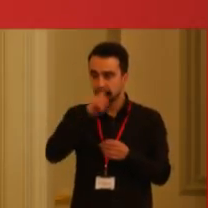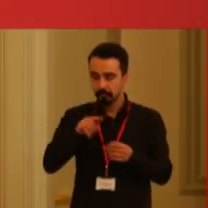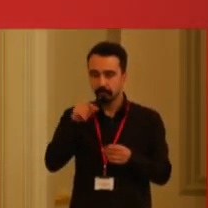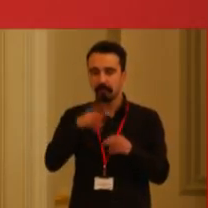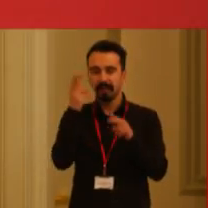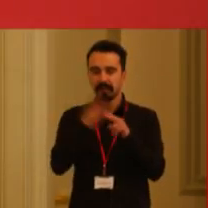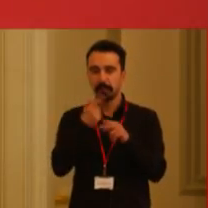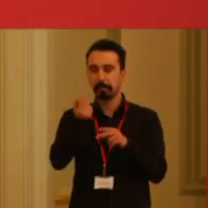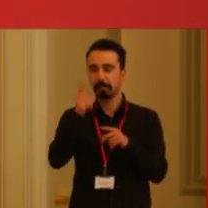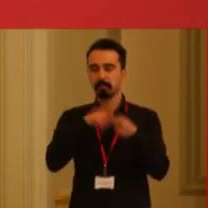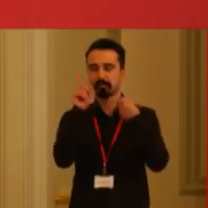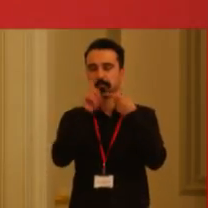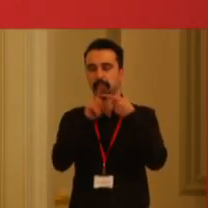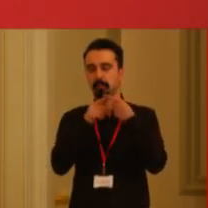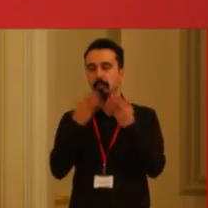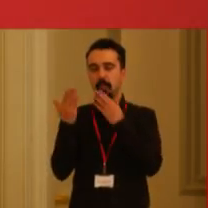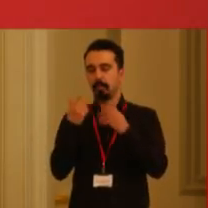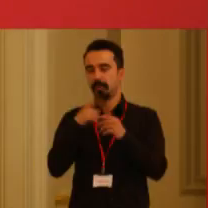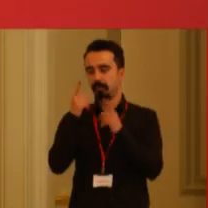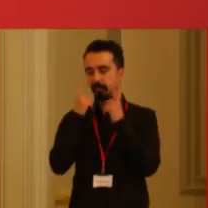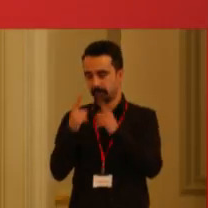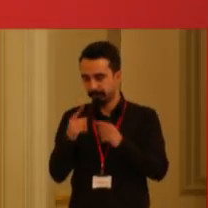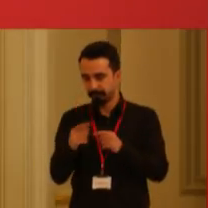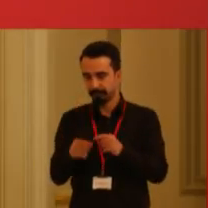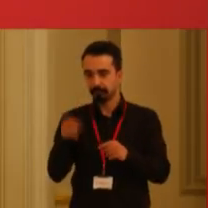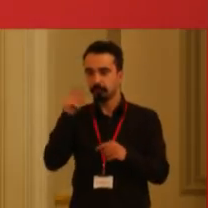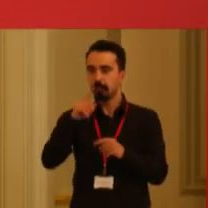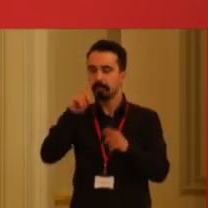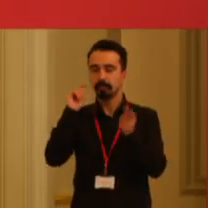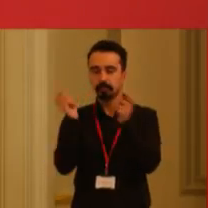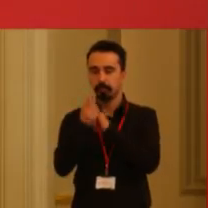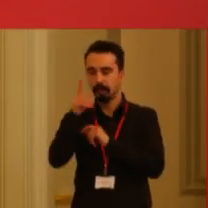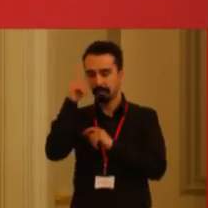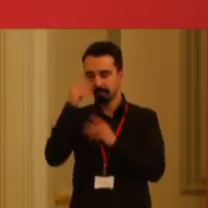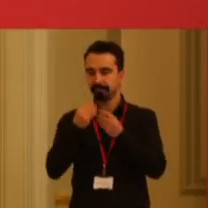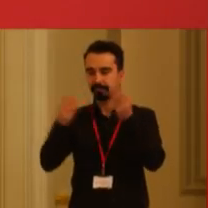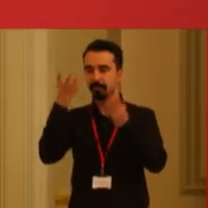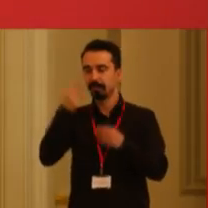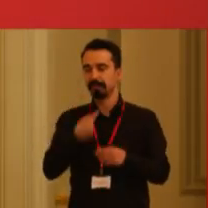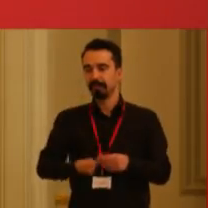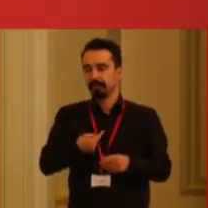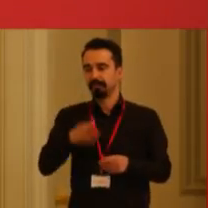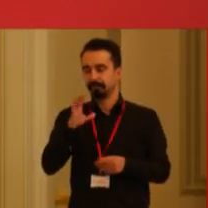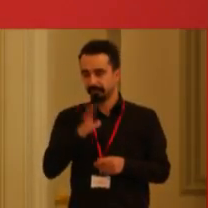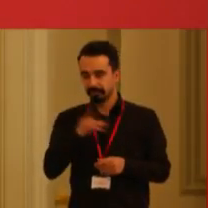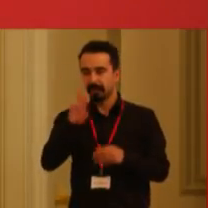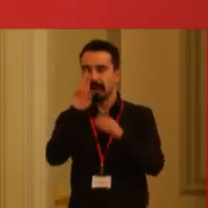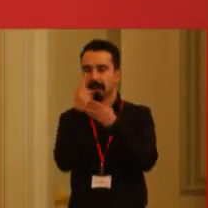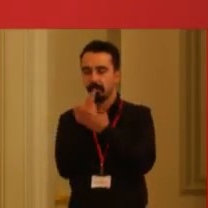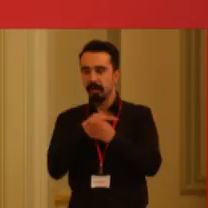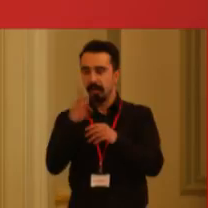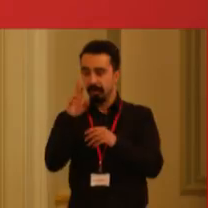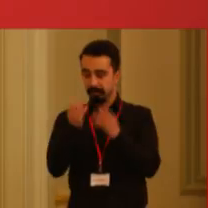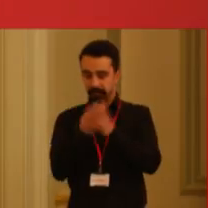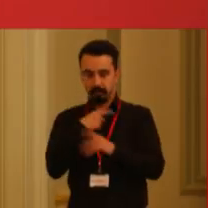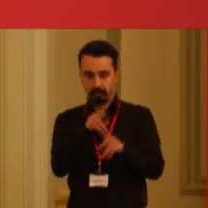And also people from more liberal backgrounds. In my experience, I never saw this happen. Whereas now, I see this as